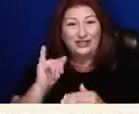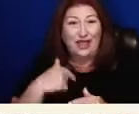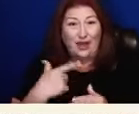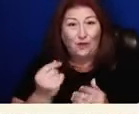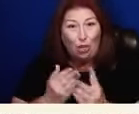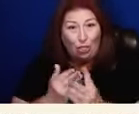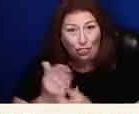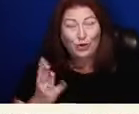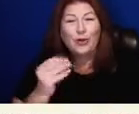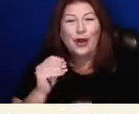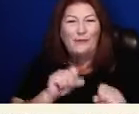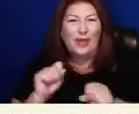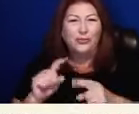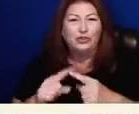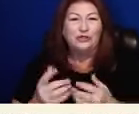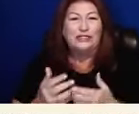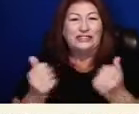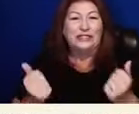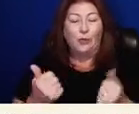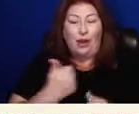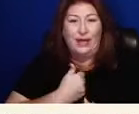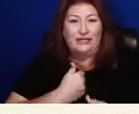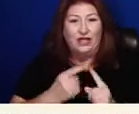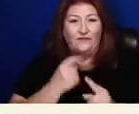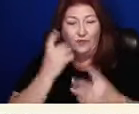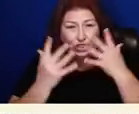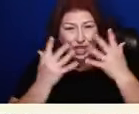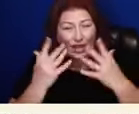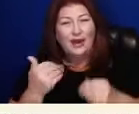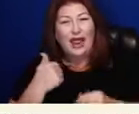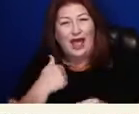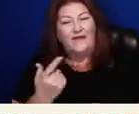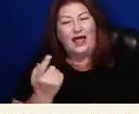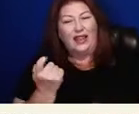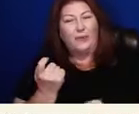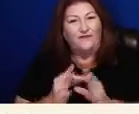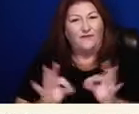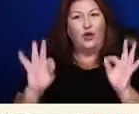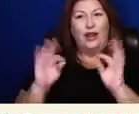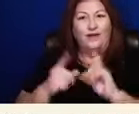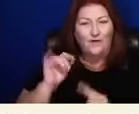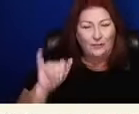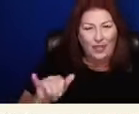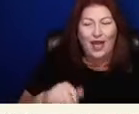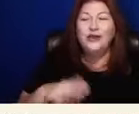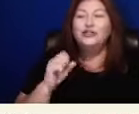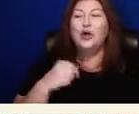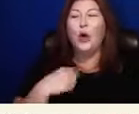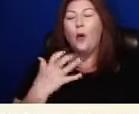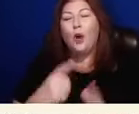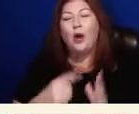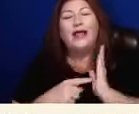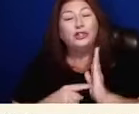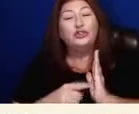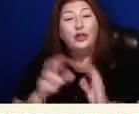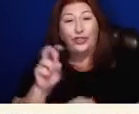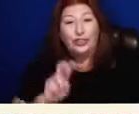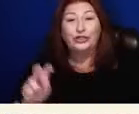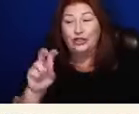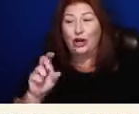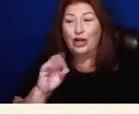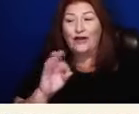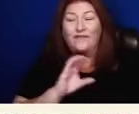being able to separate myself from shame and kind of have a little bit of freedom from that. And so I want to illustrate the journey of a few of the